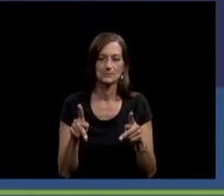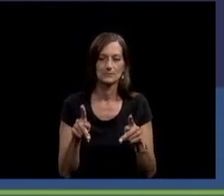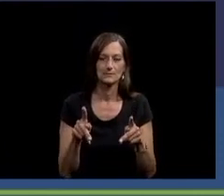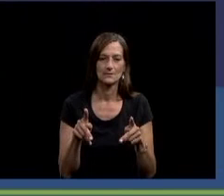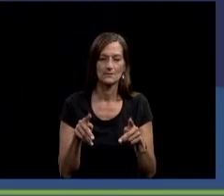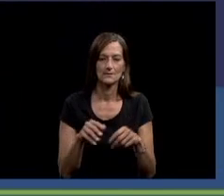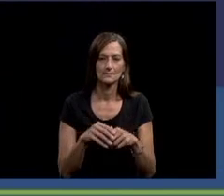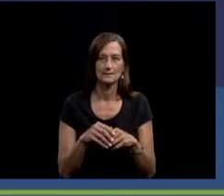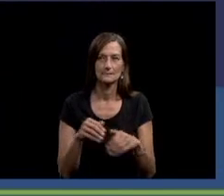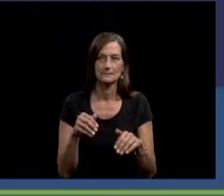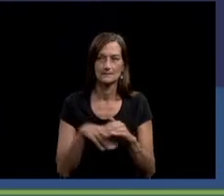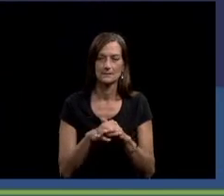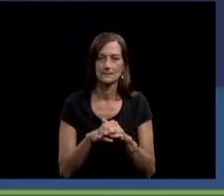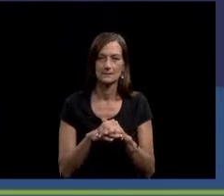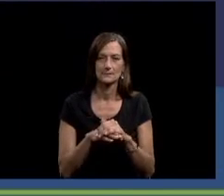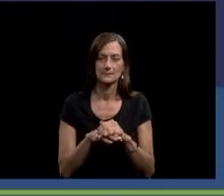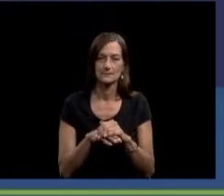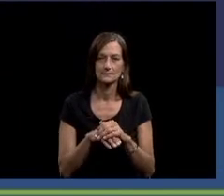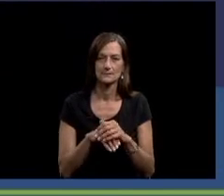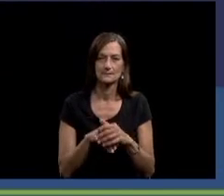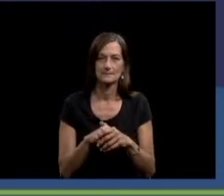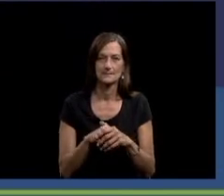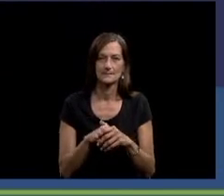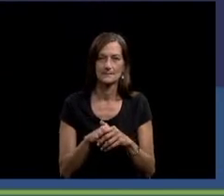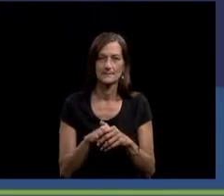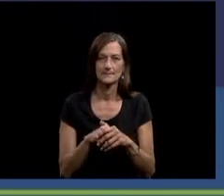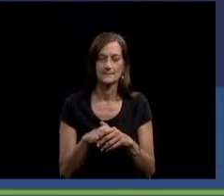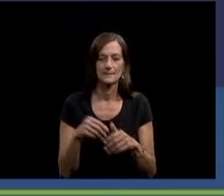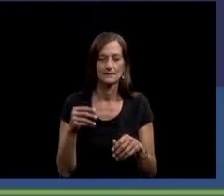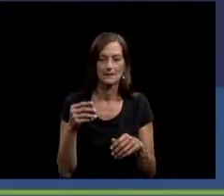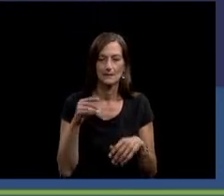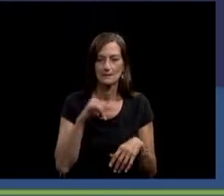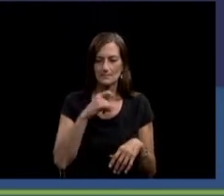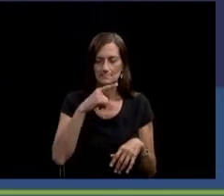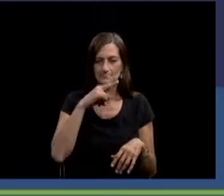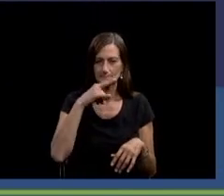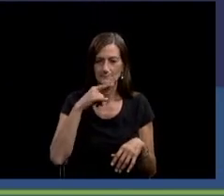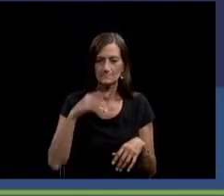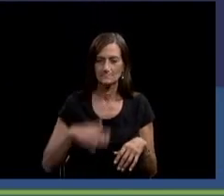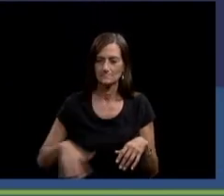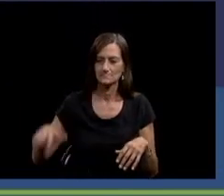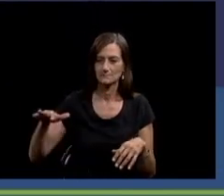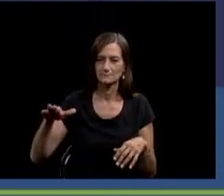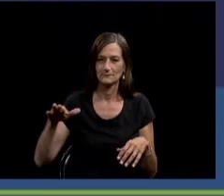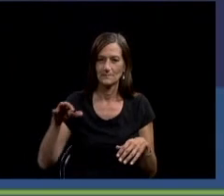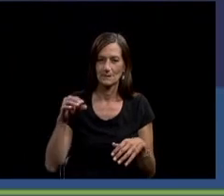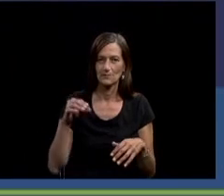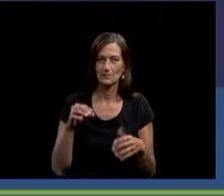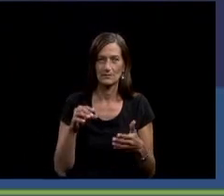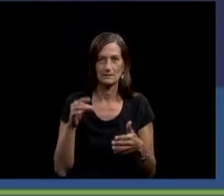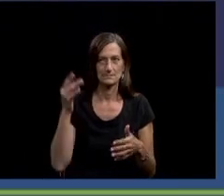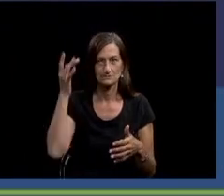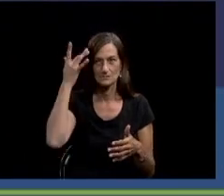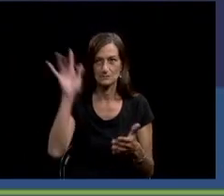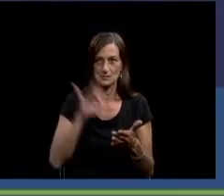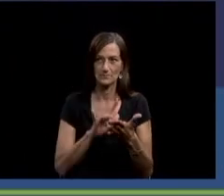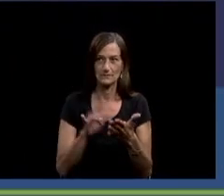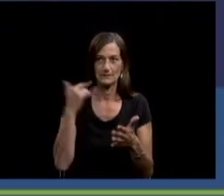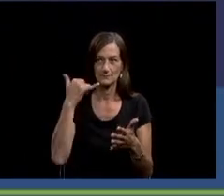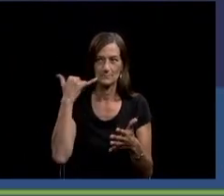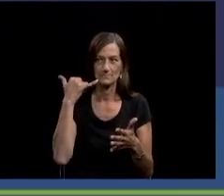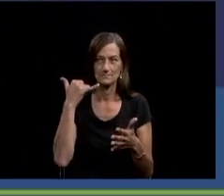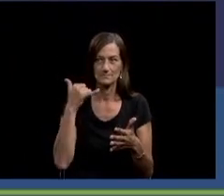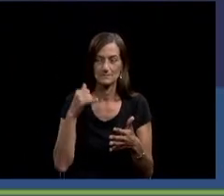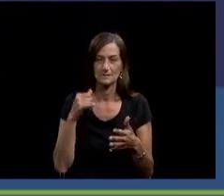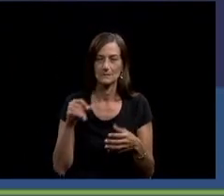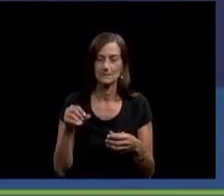with younger individuals that have only grown up with smartphones, is that they're used to texting. And so we engage them a